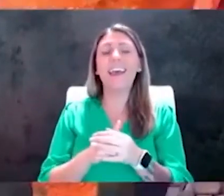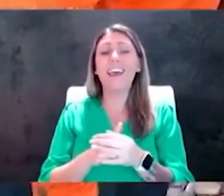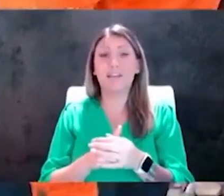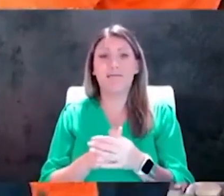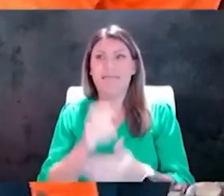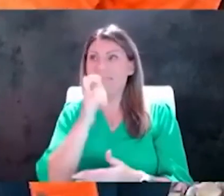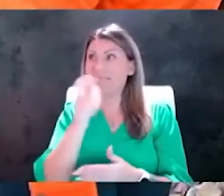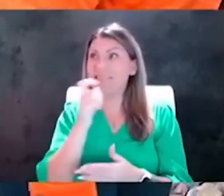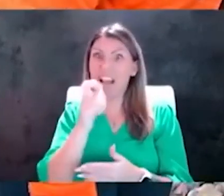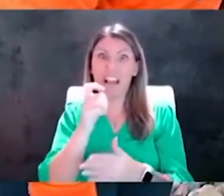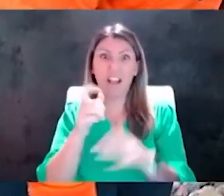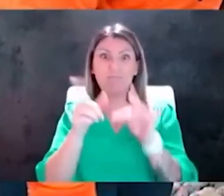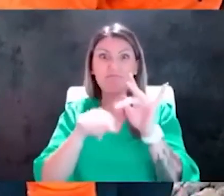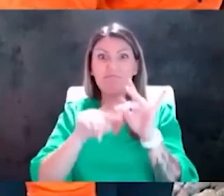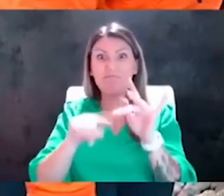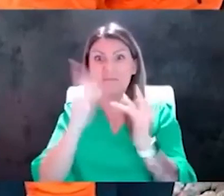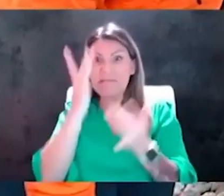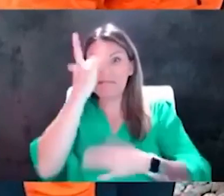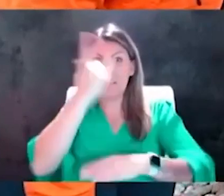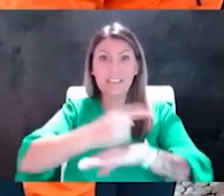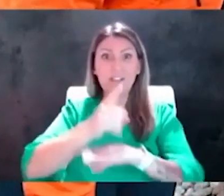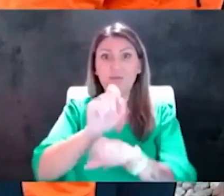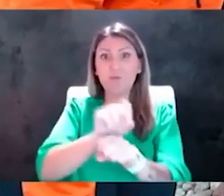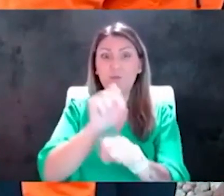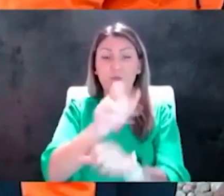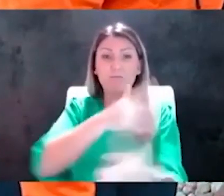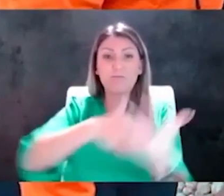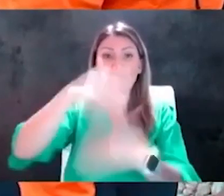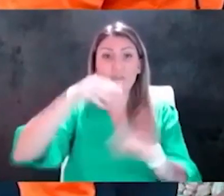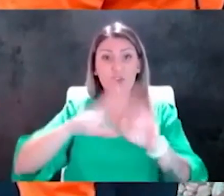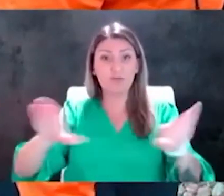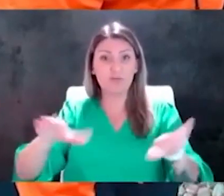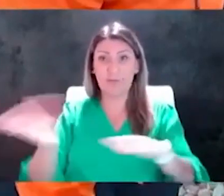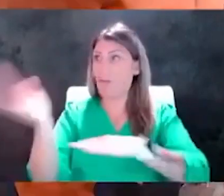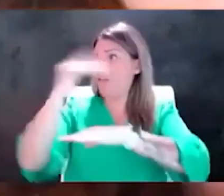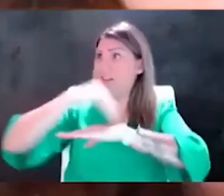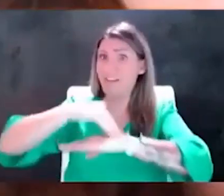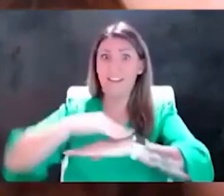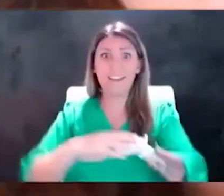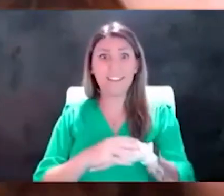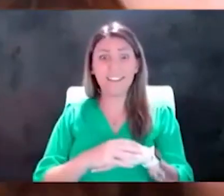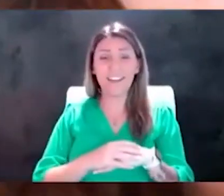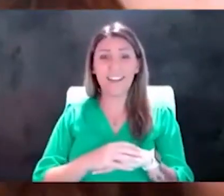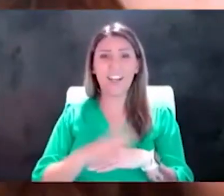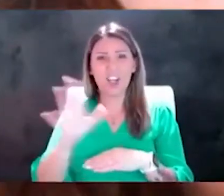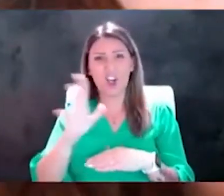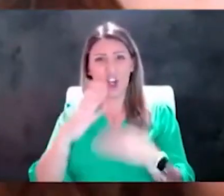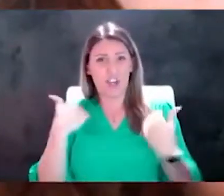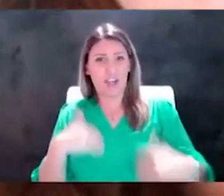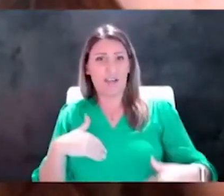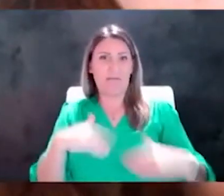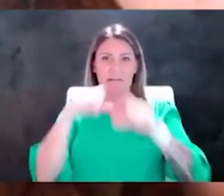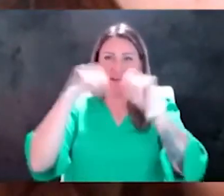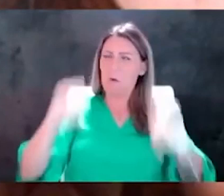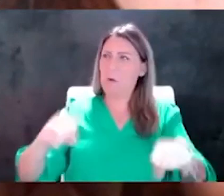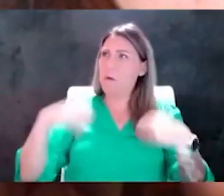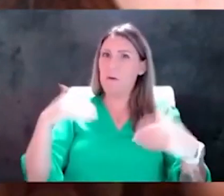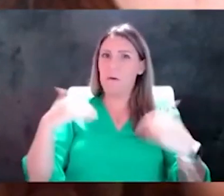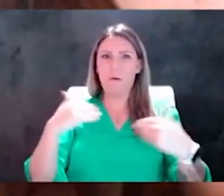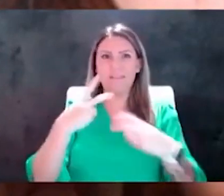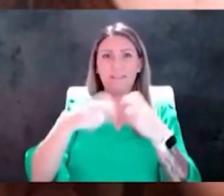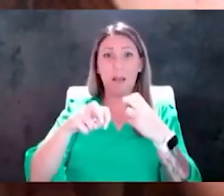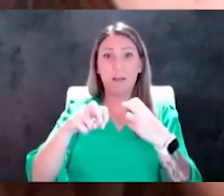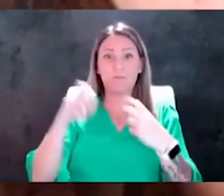decade. She works around children in schools all day long, so she thought her immune system was as tough as they get, until she got